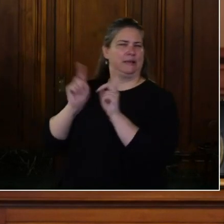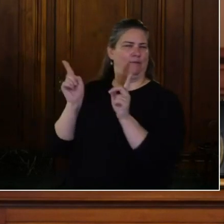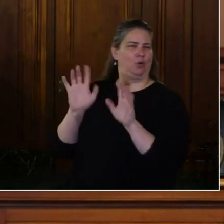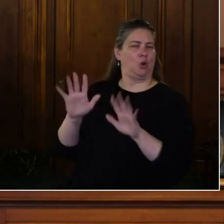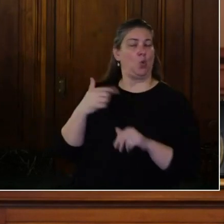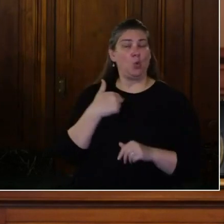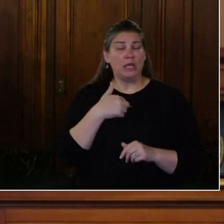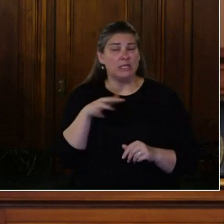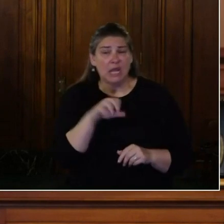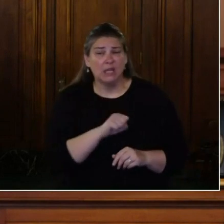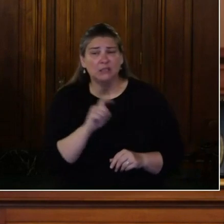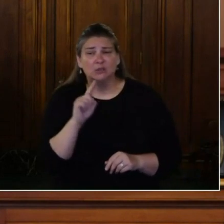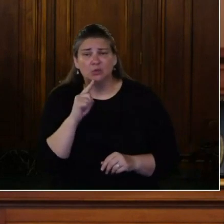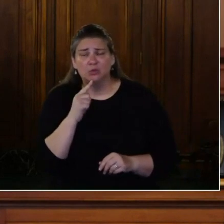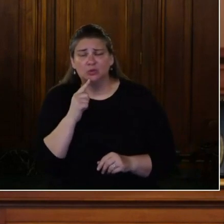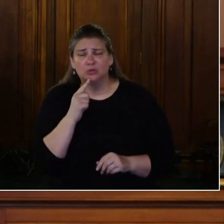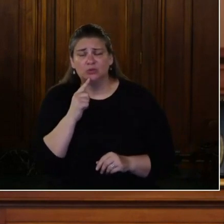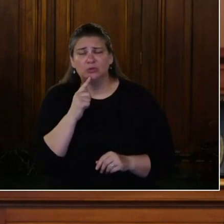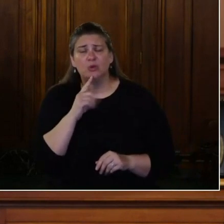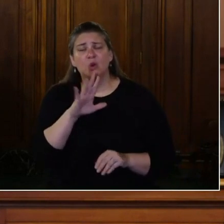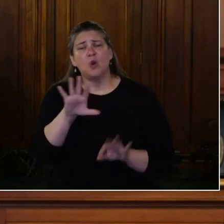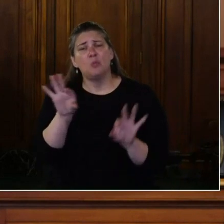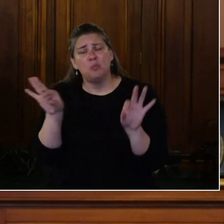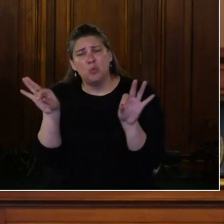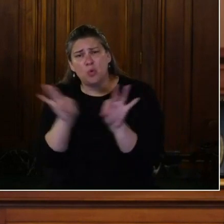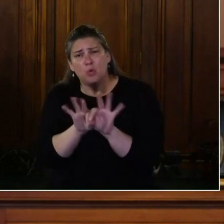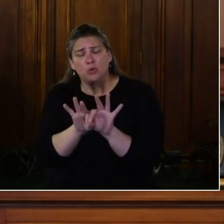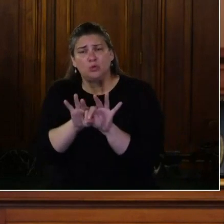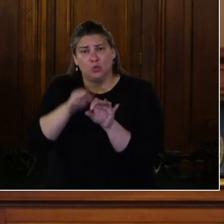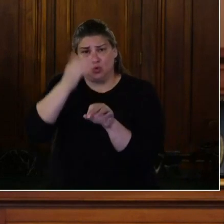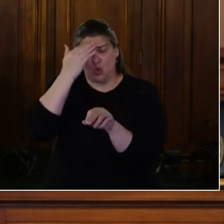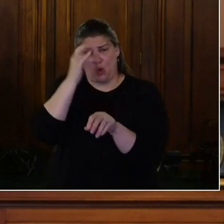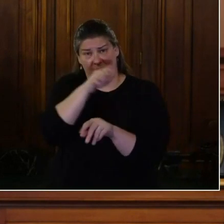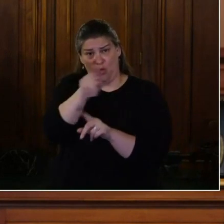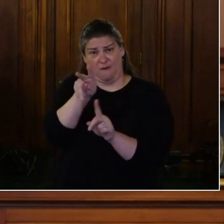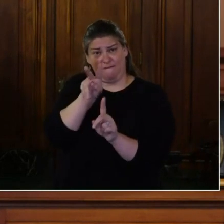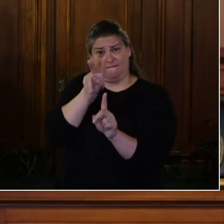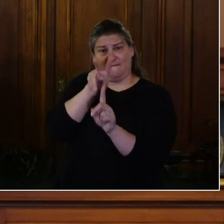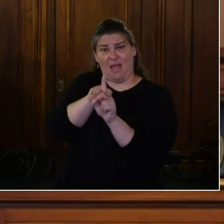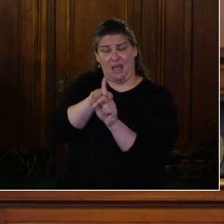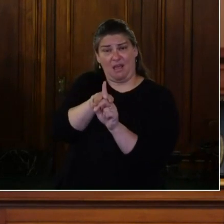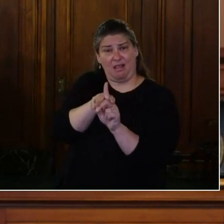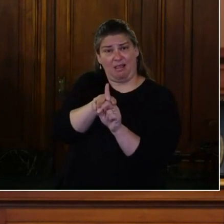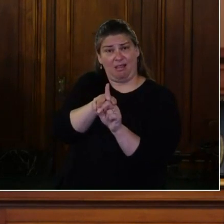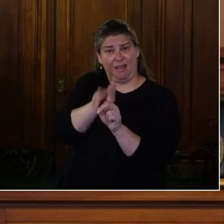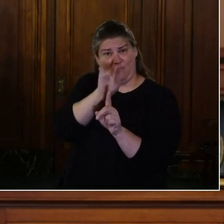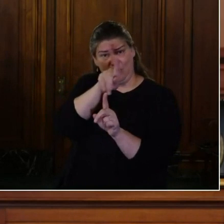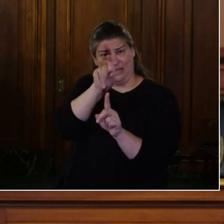I think it's important to know for those who did file a claim for unemployment insurance